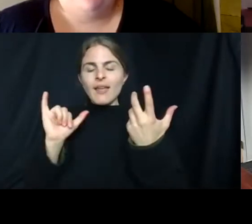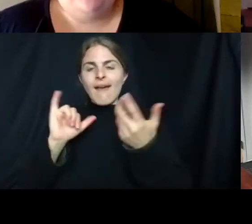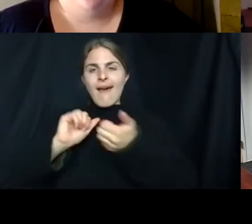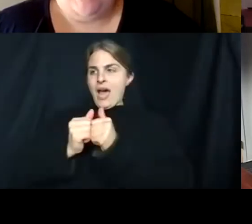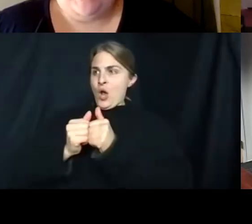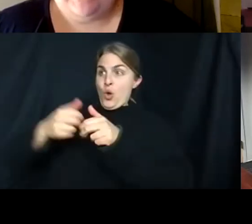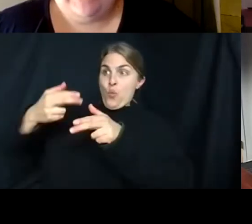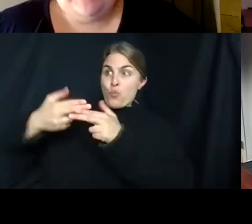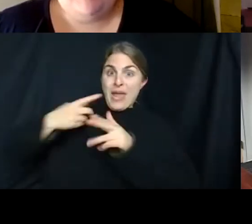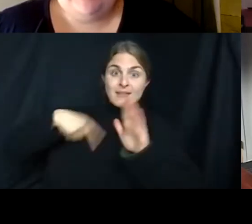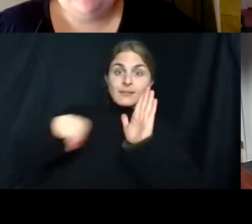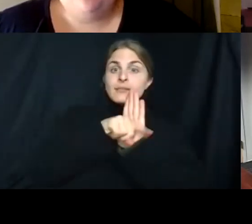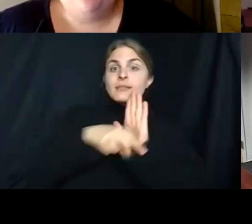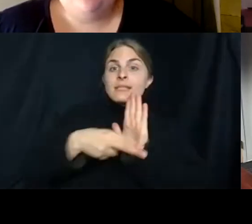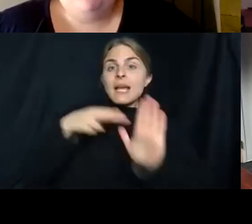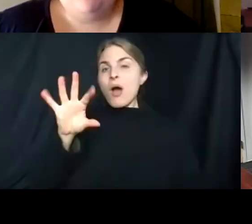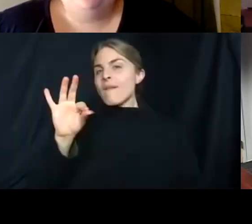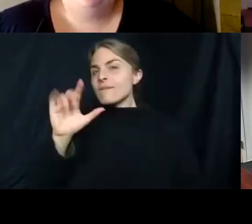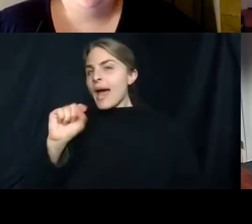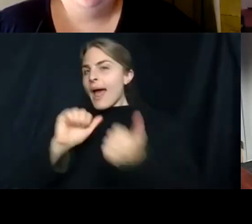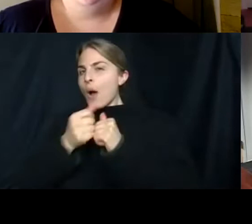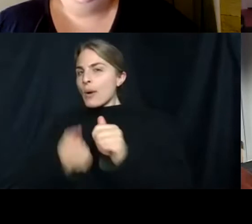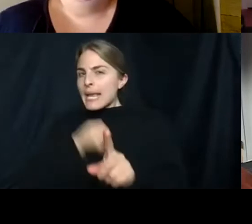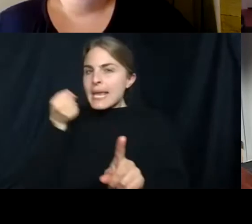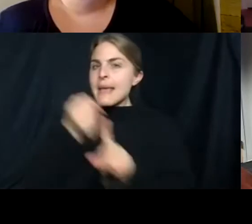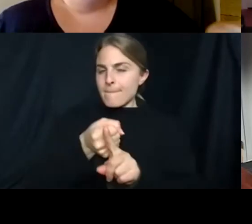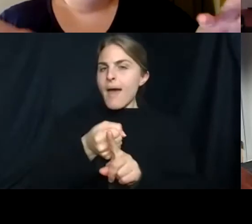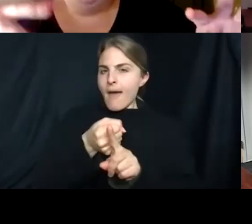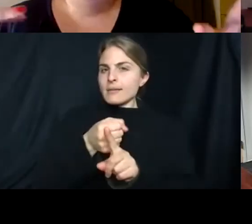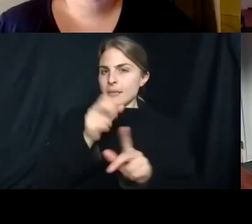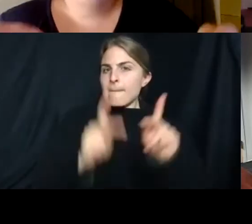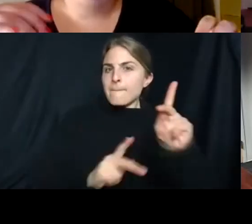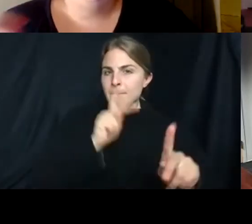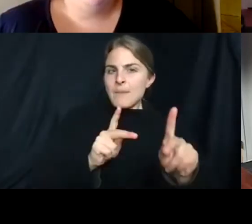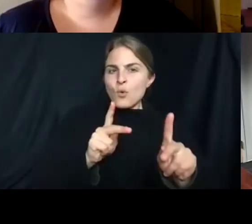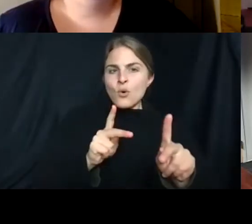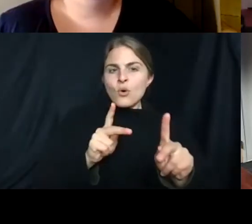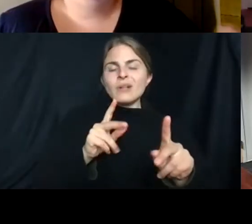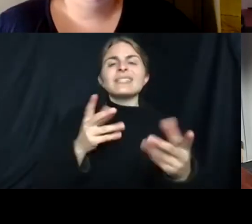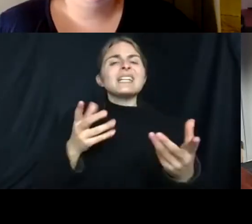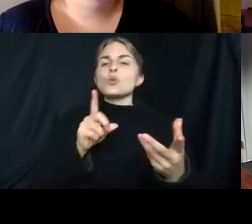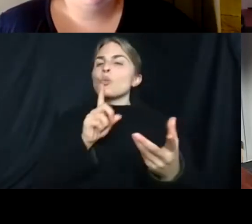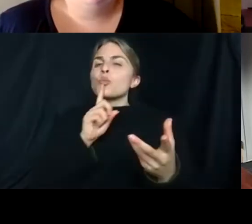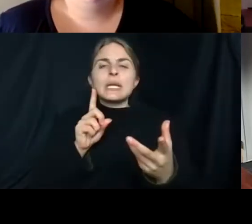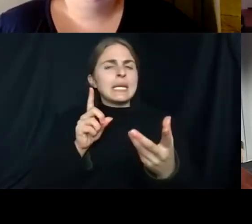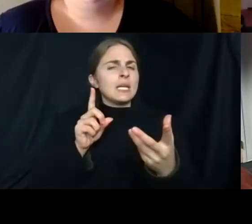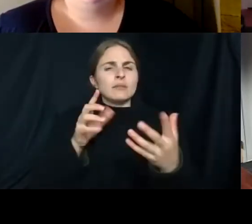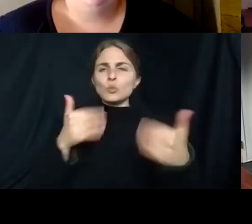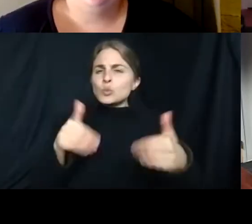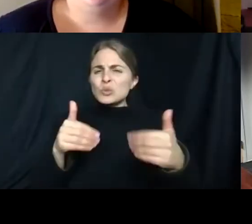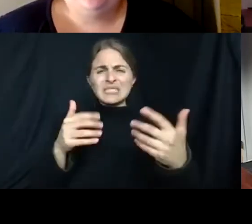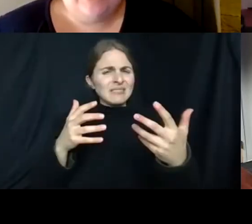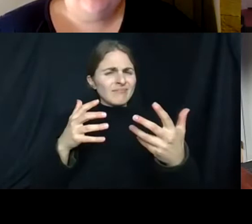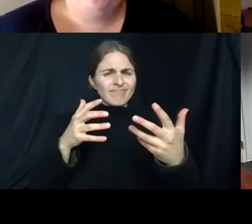stigma, fatness, or anything impacts the health of fat people to a complex, nuanced, and fully illustrative